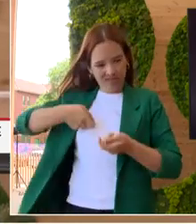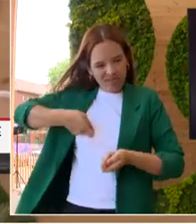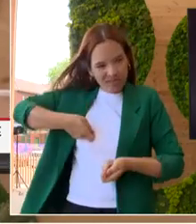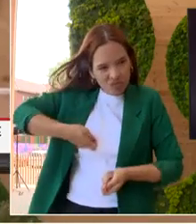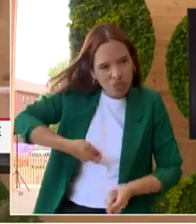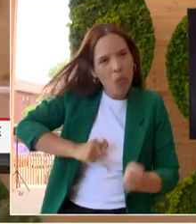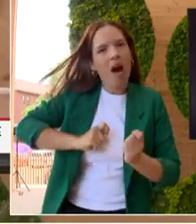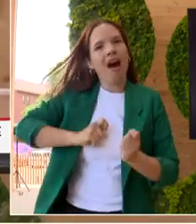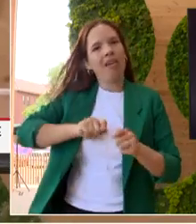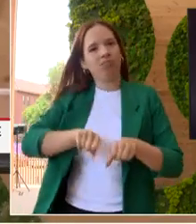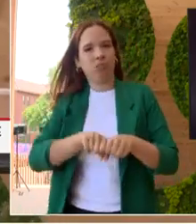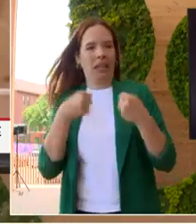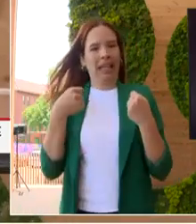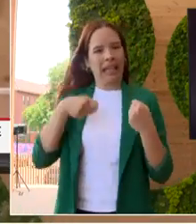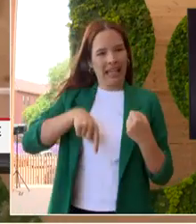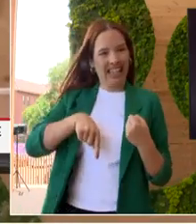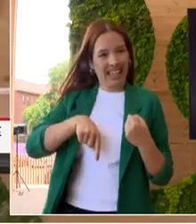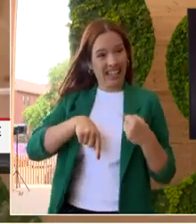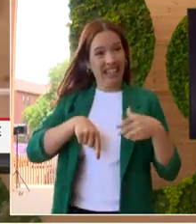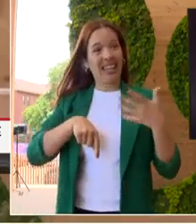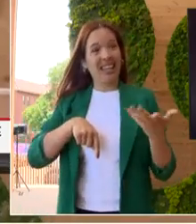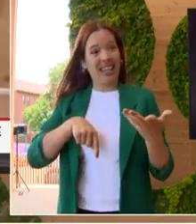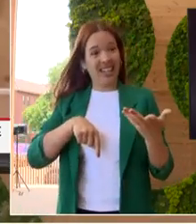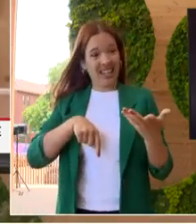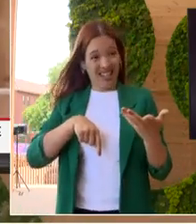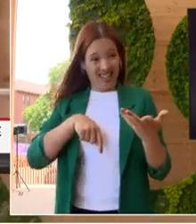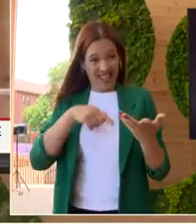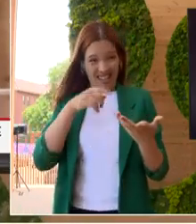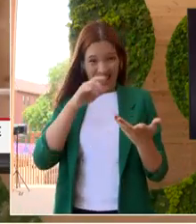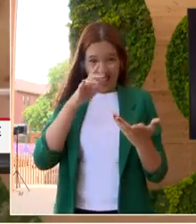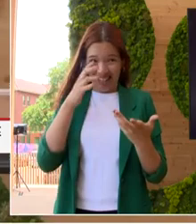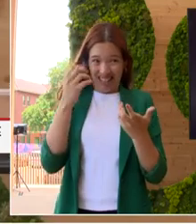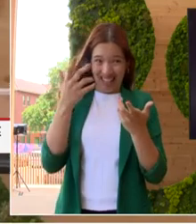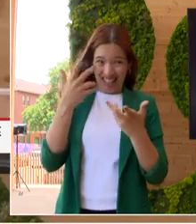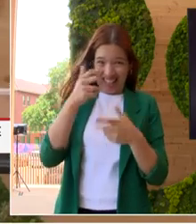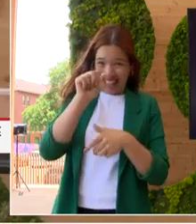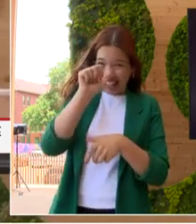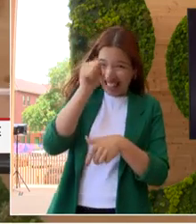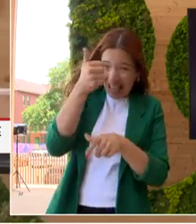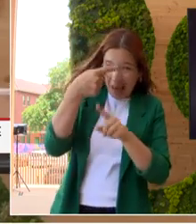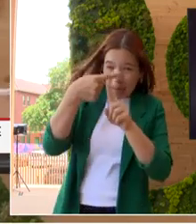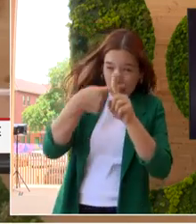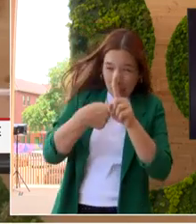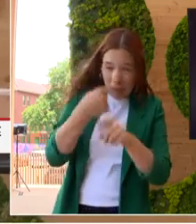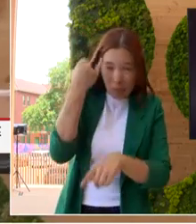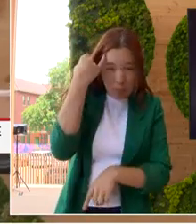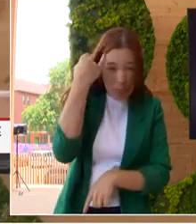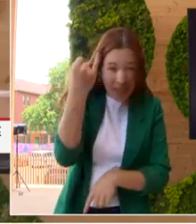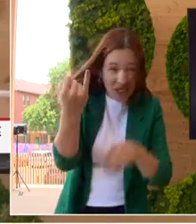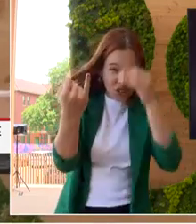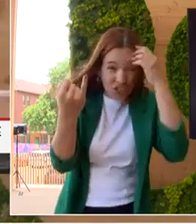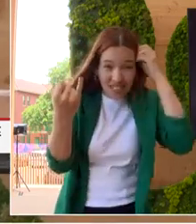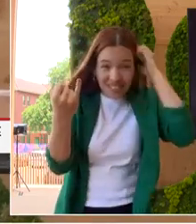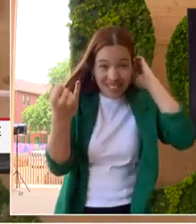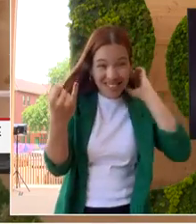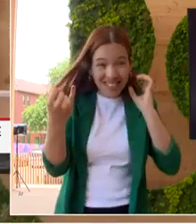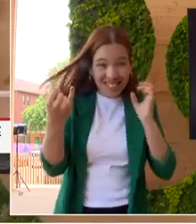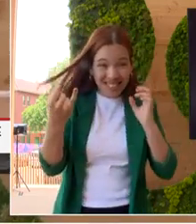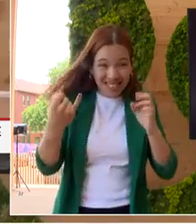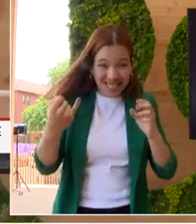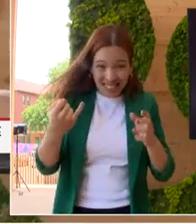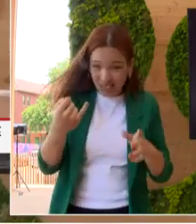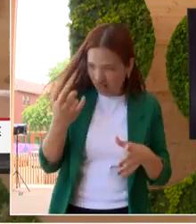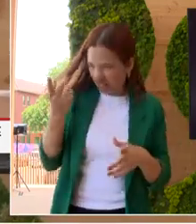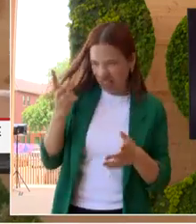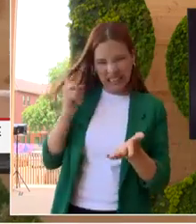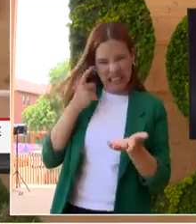10 months, right? And we can do it. We showed we could do it. We did it with incredible team.